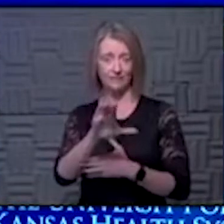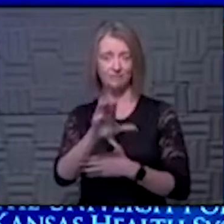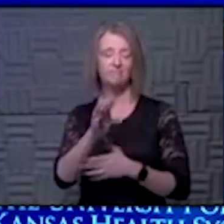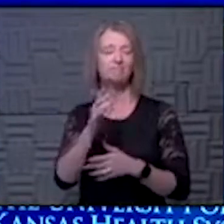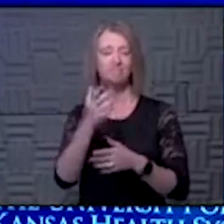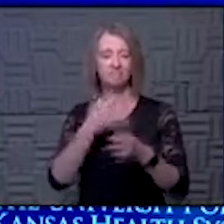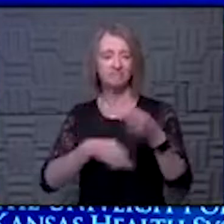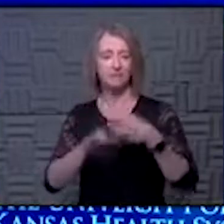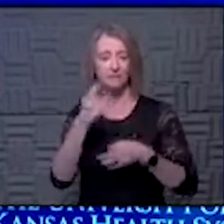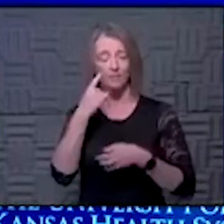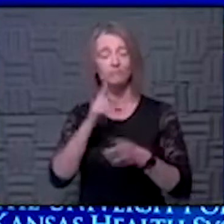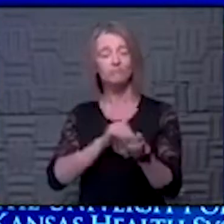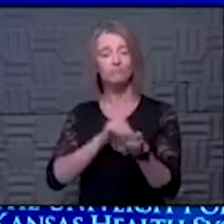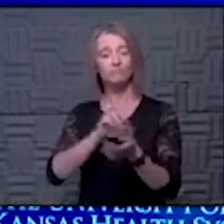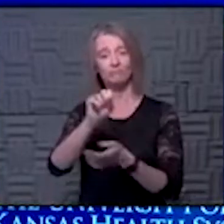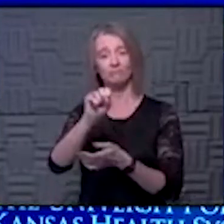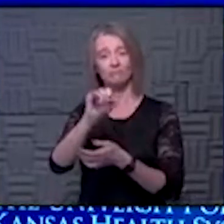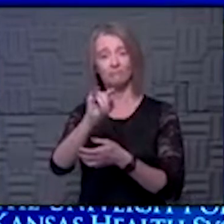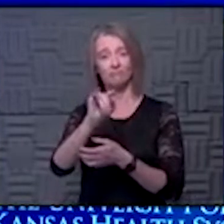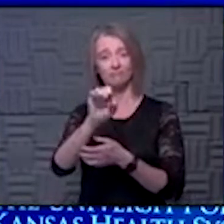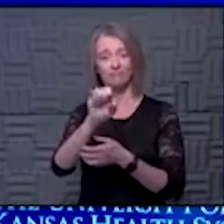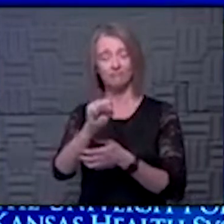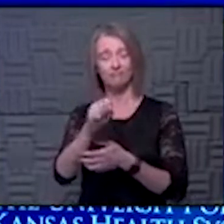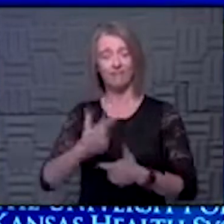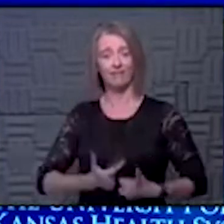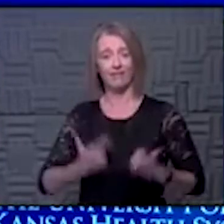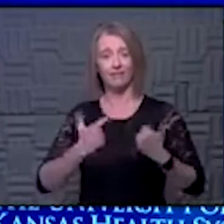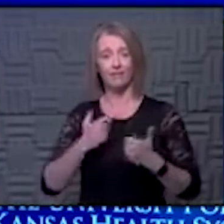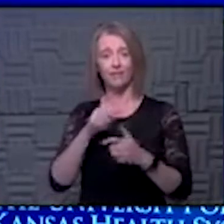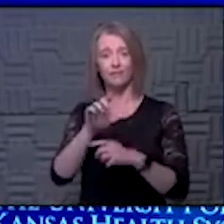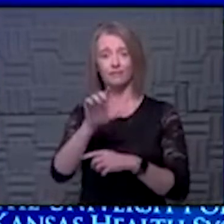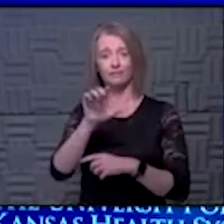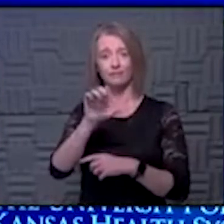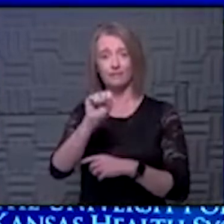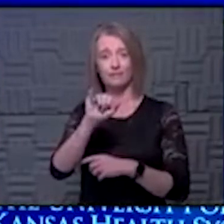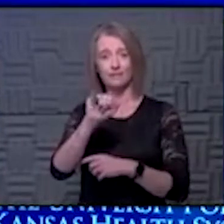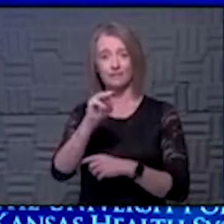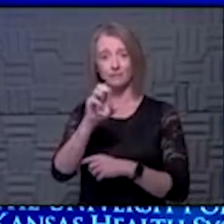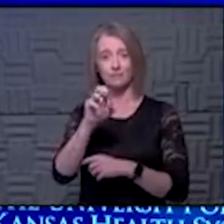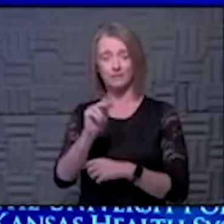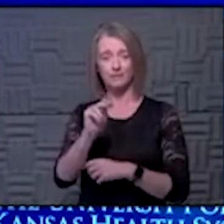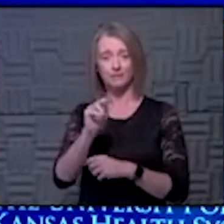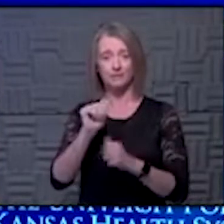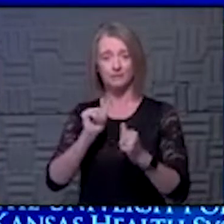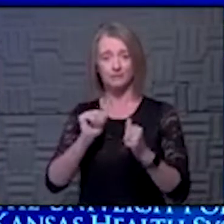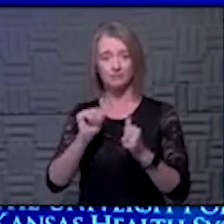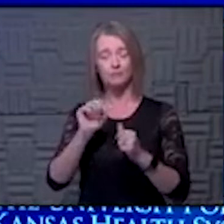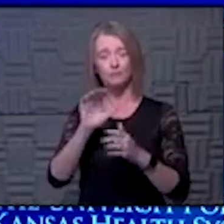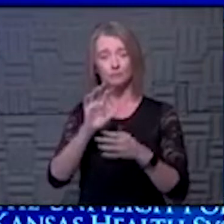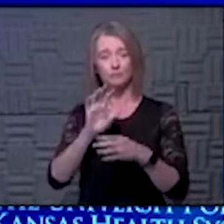Steve Stites. We're coming to you live from the Dolph Simons Jr. Family Broadcast Studio.